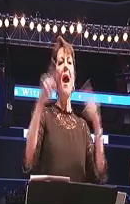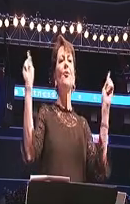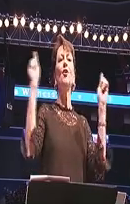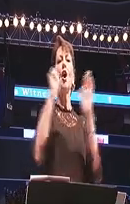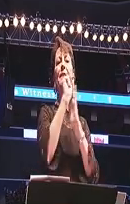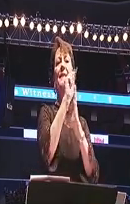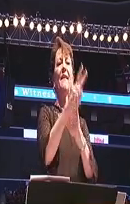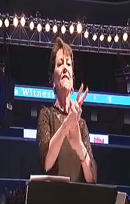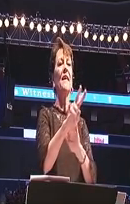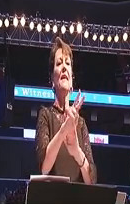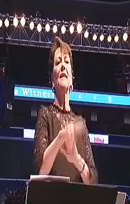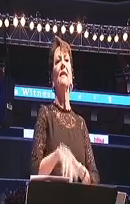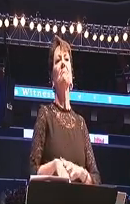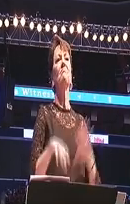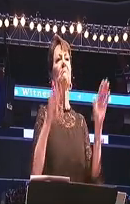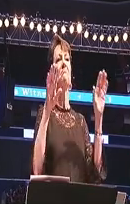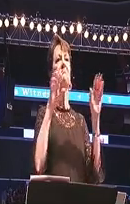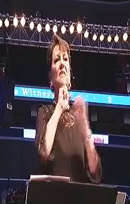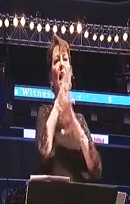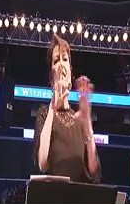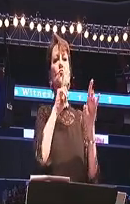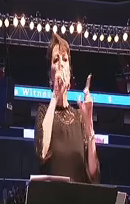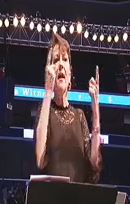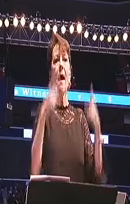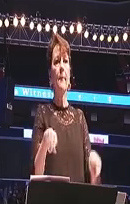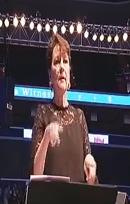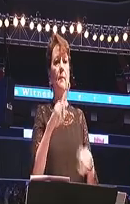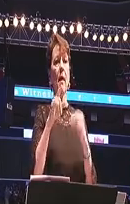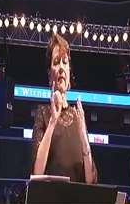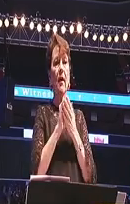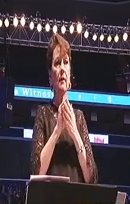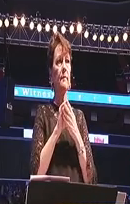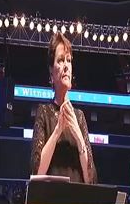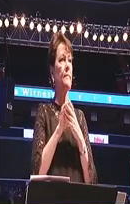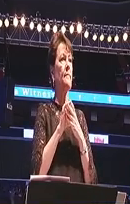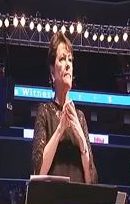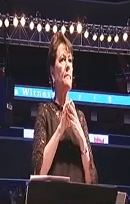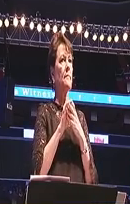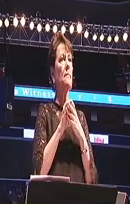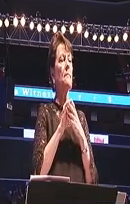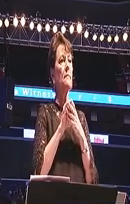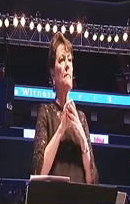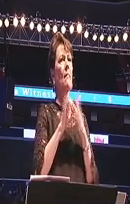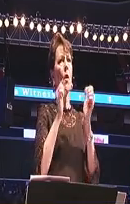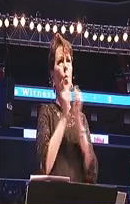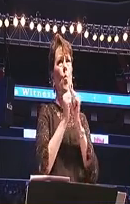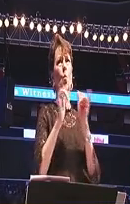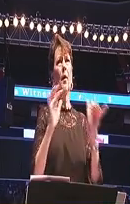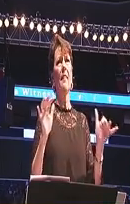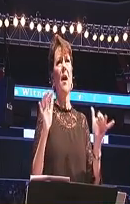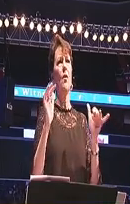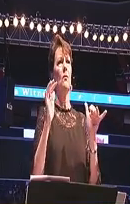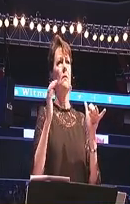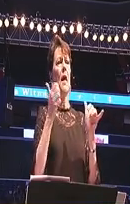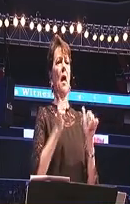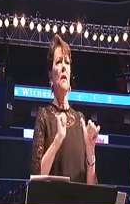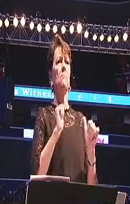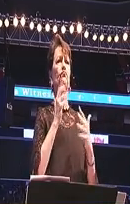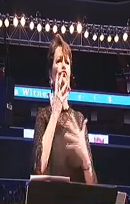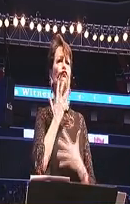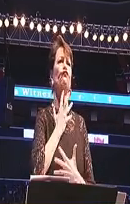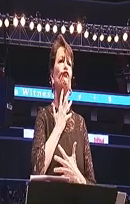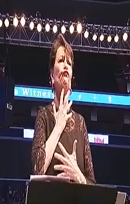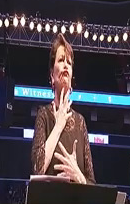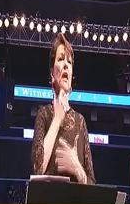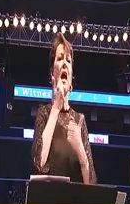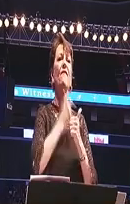anybody doing any real thing about it as with regards to government. Without any lamentation, everything was still going